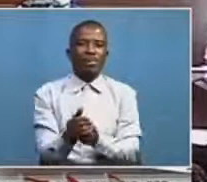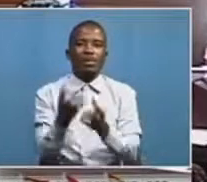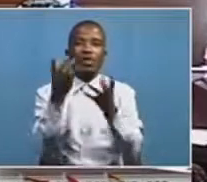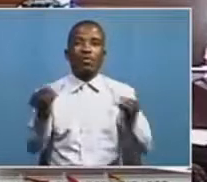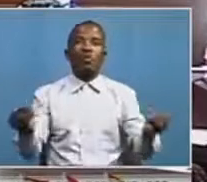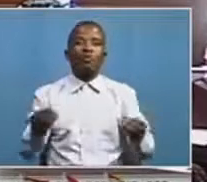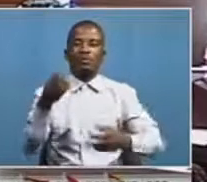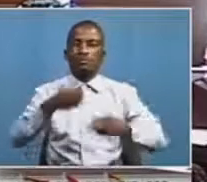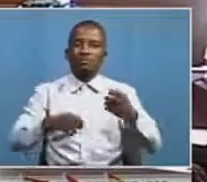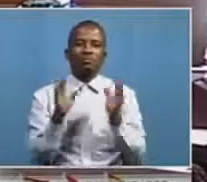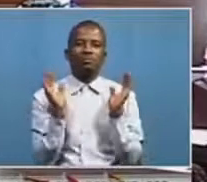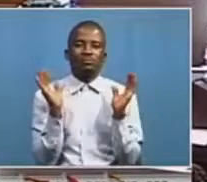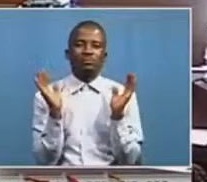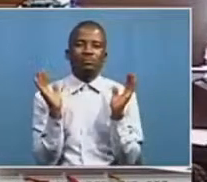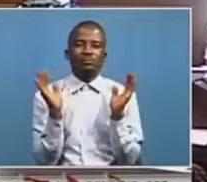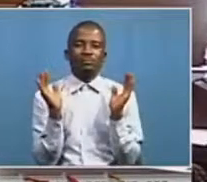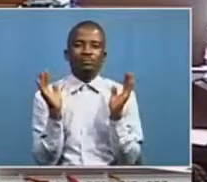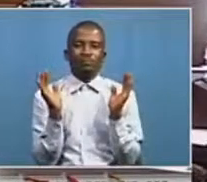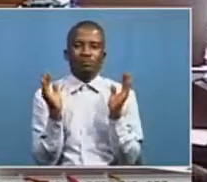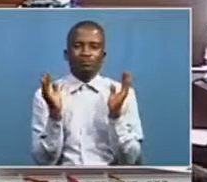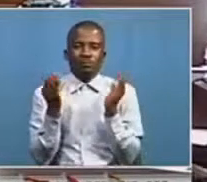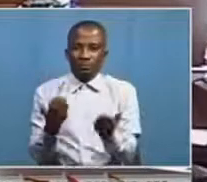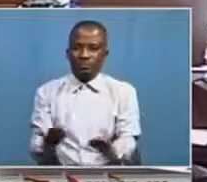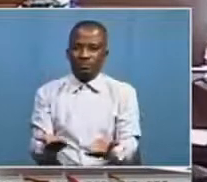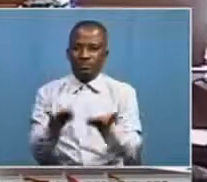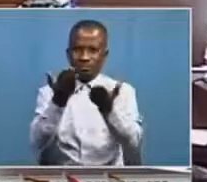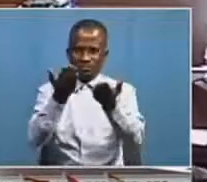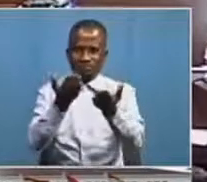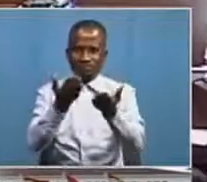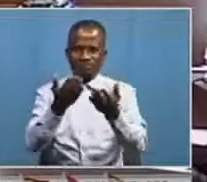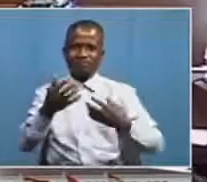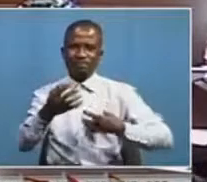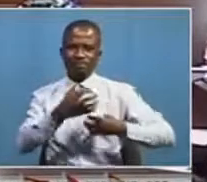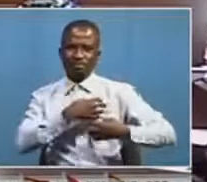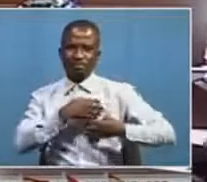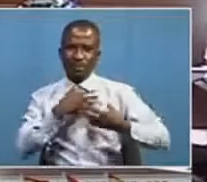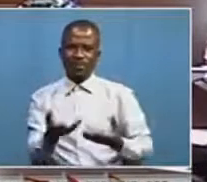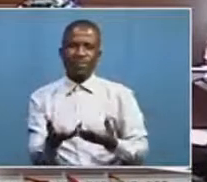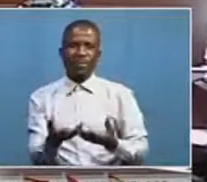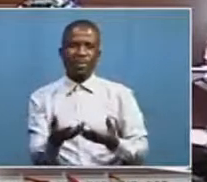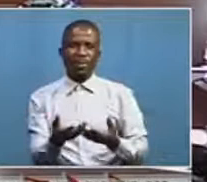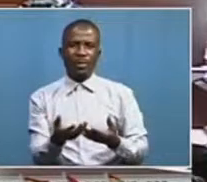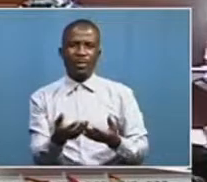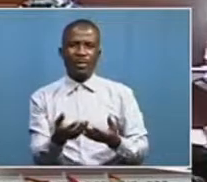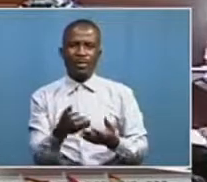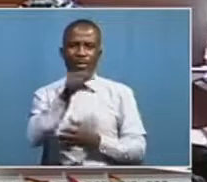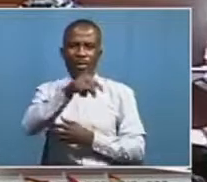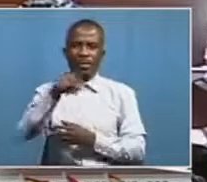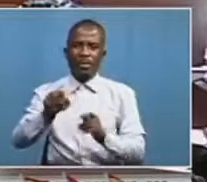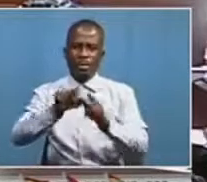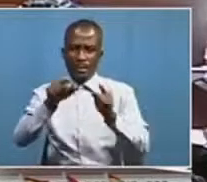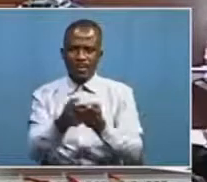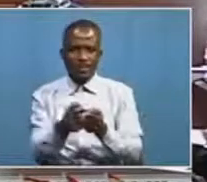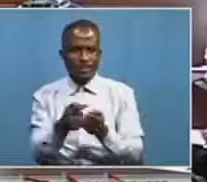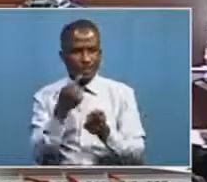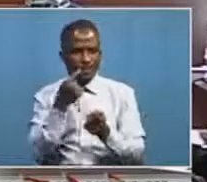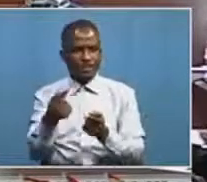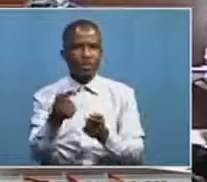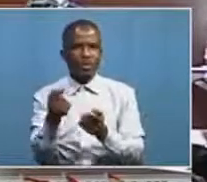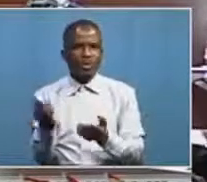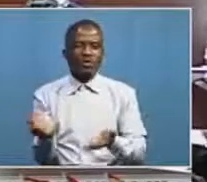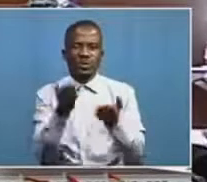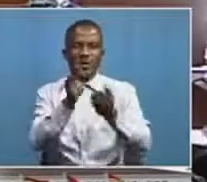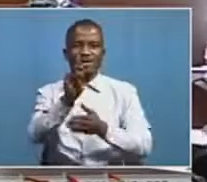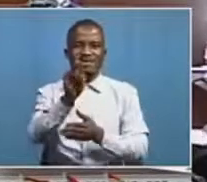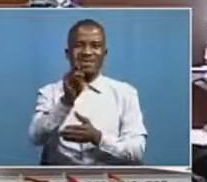down for trial. Submission by petitioner and the respondent. The respondent filed their witness submissions as directed by this court on